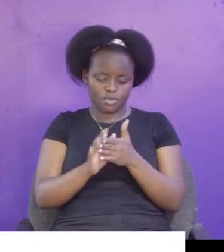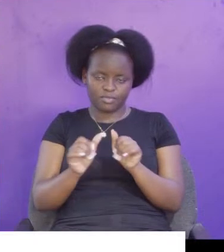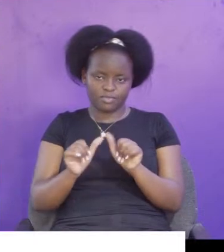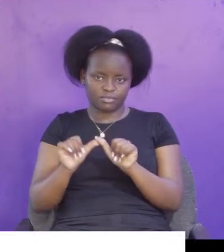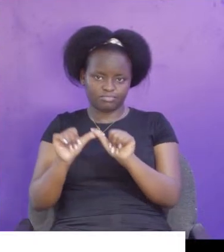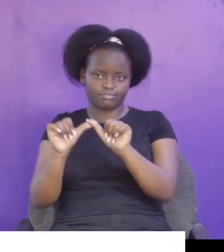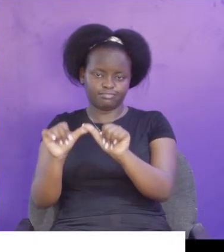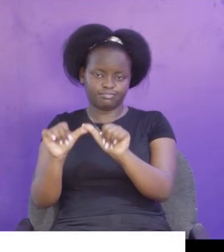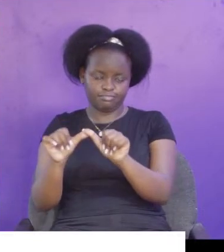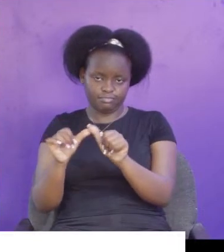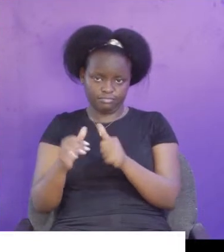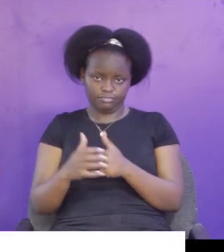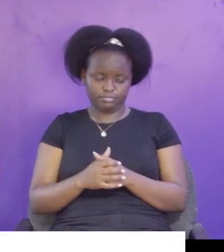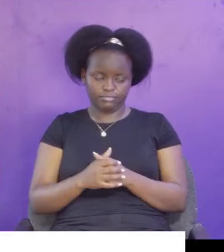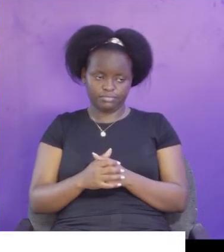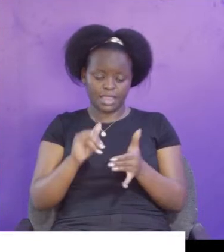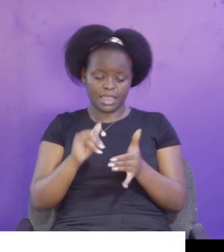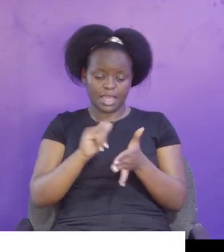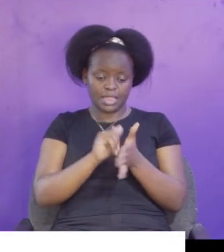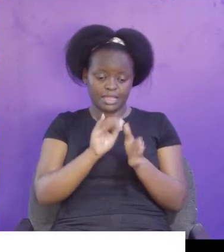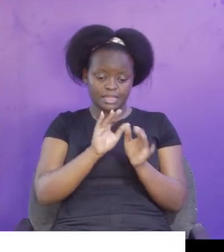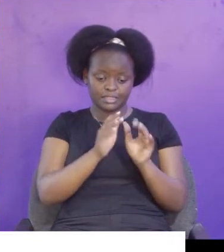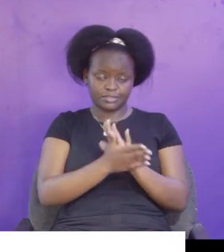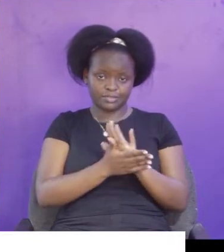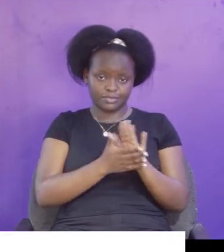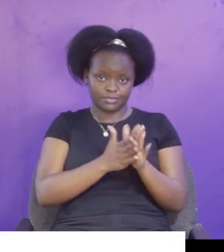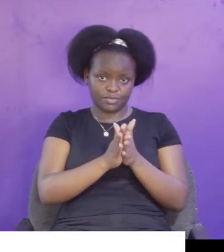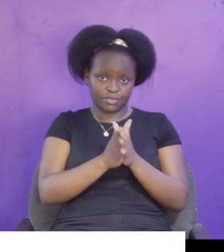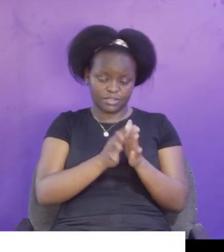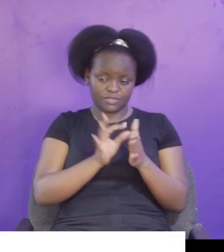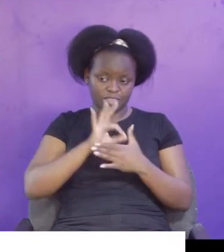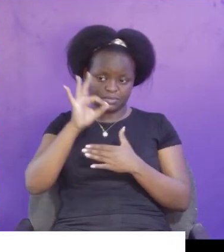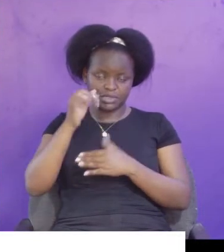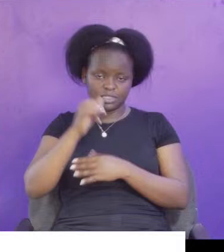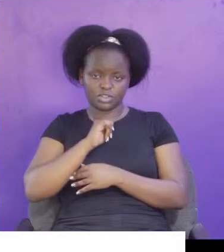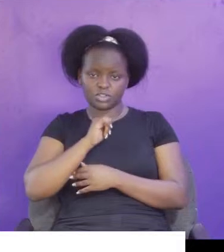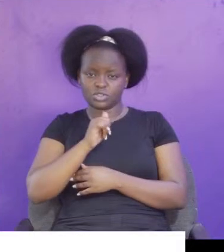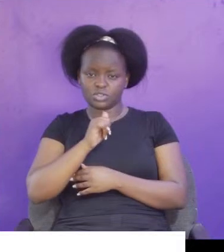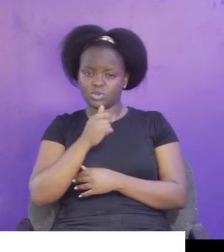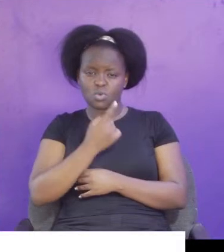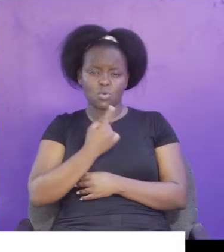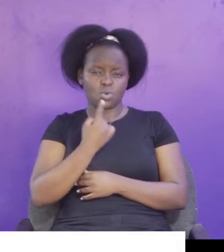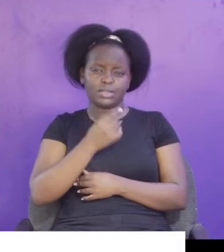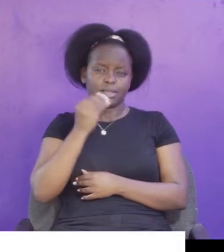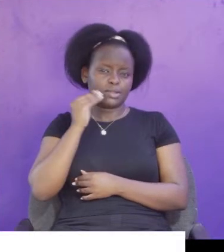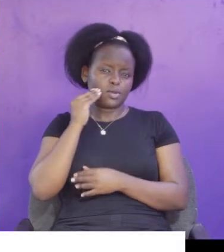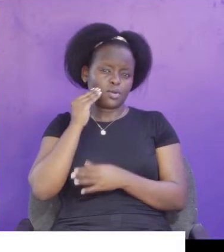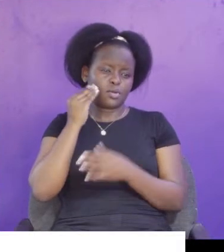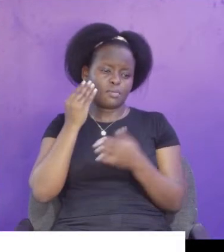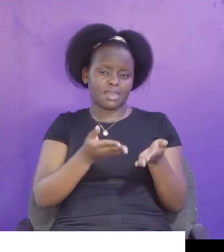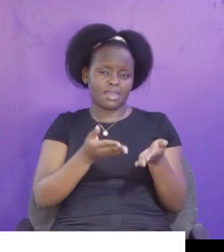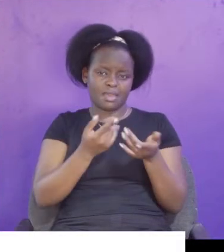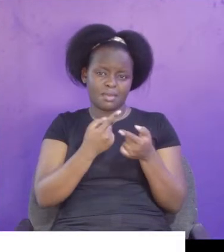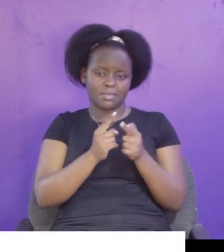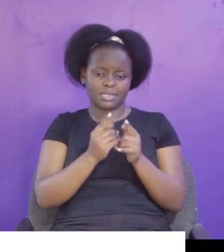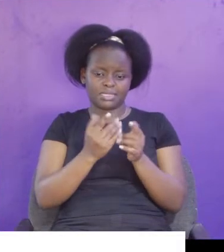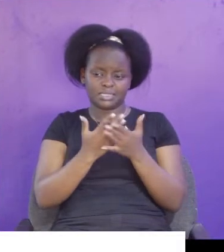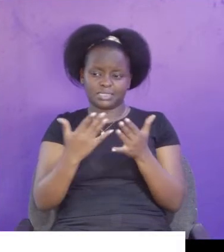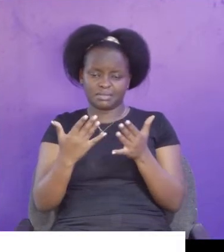Now, that forgiving spirit was not only in the home, but is something that he has spread to the